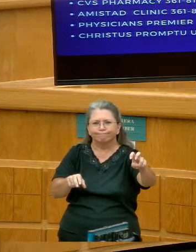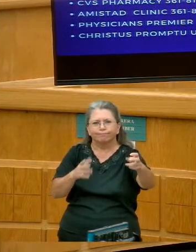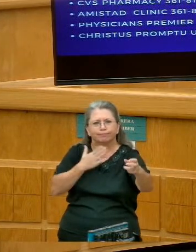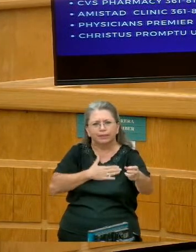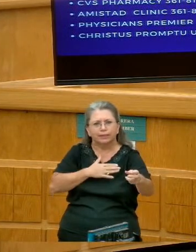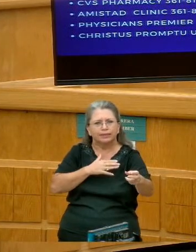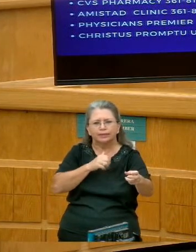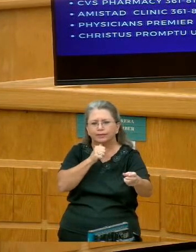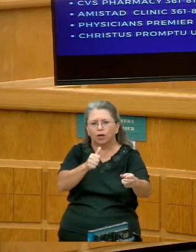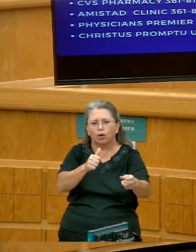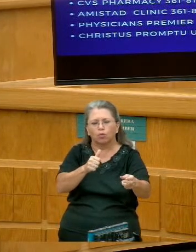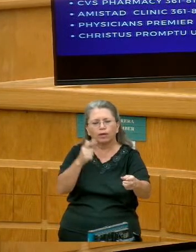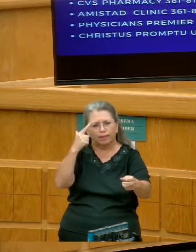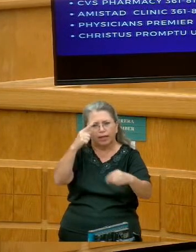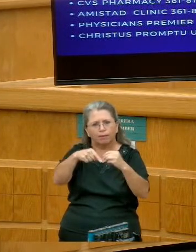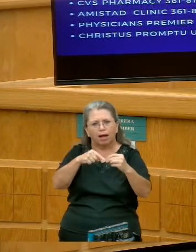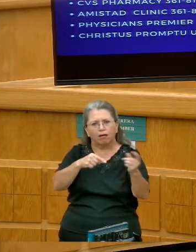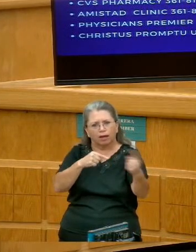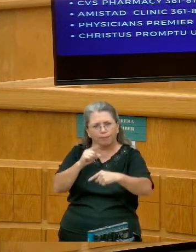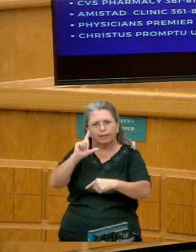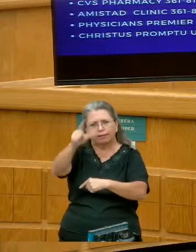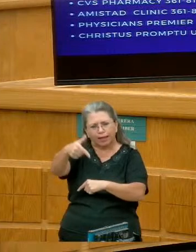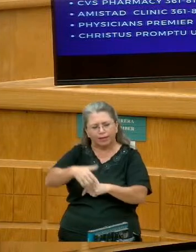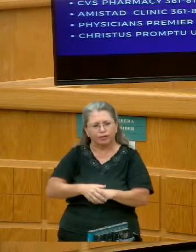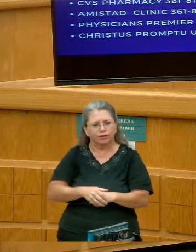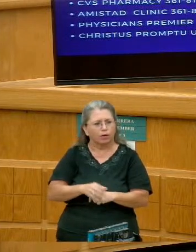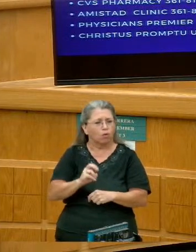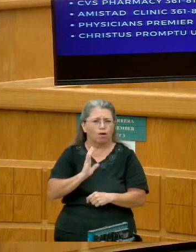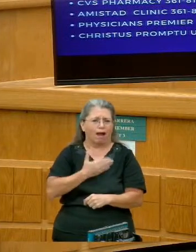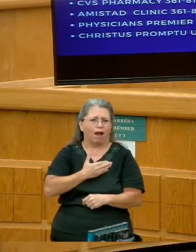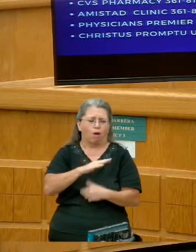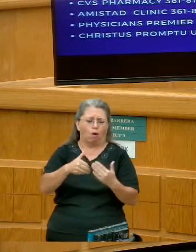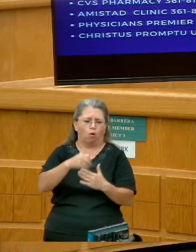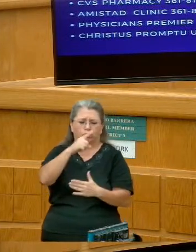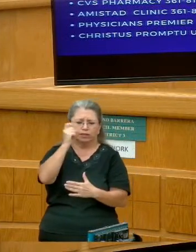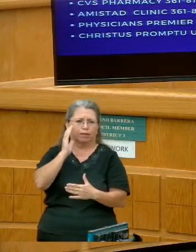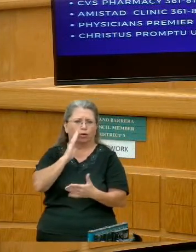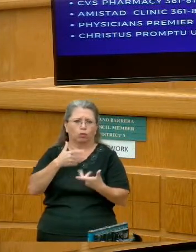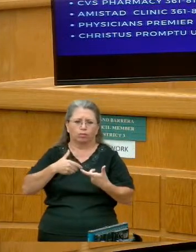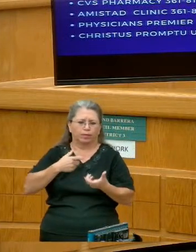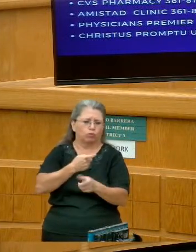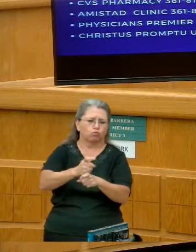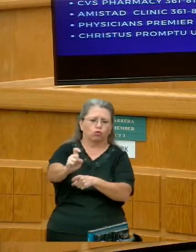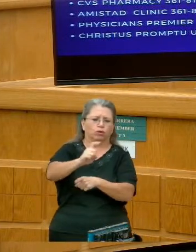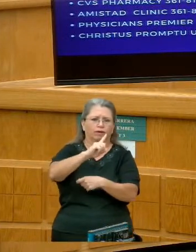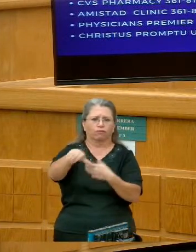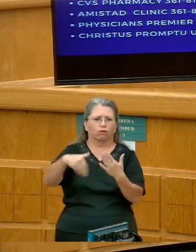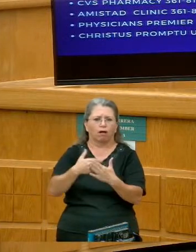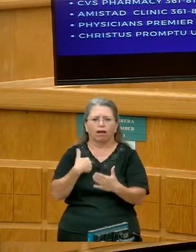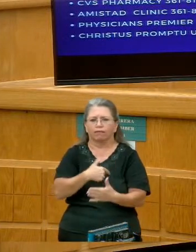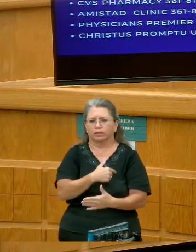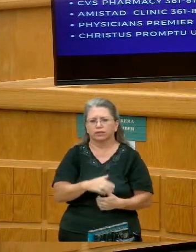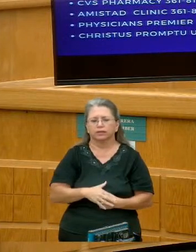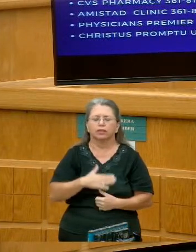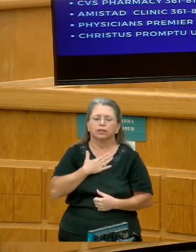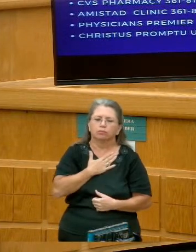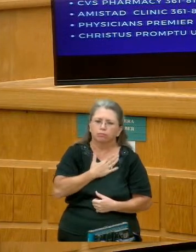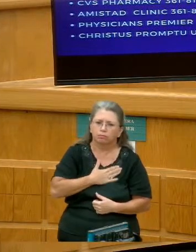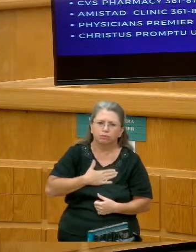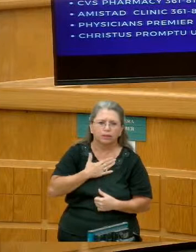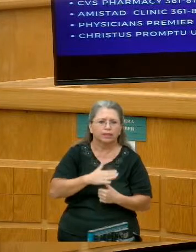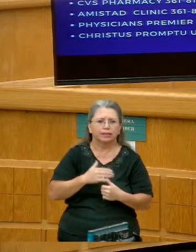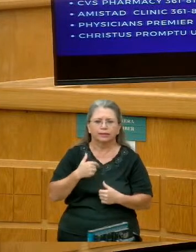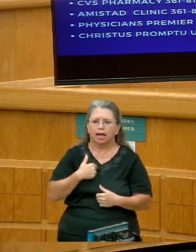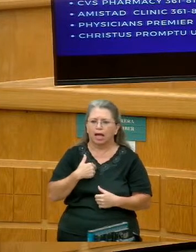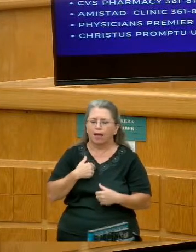off. Otherwise, this whole summer will be gone for all of us. Please, I